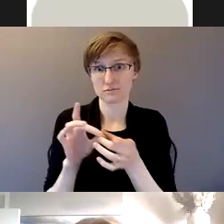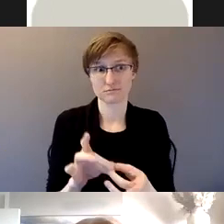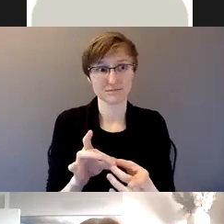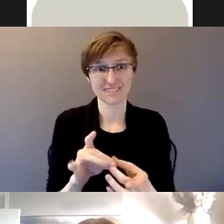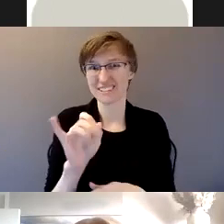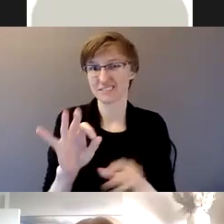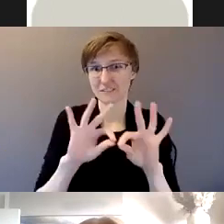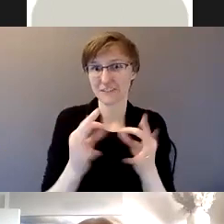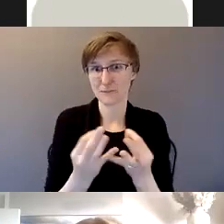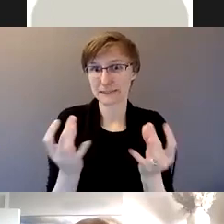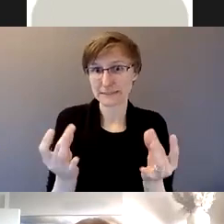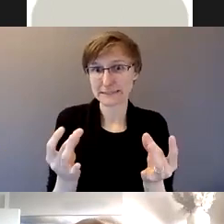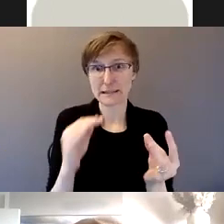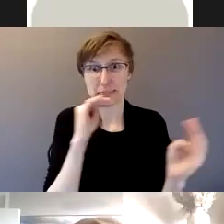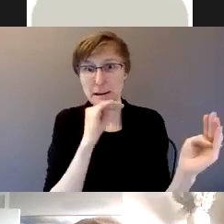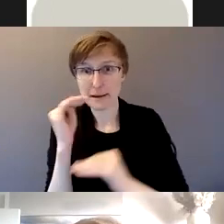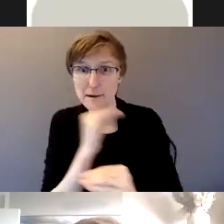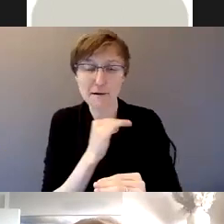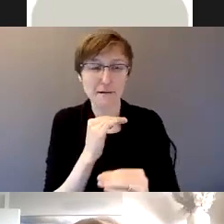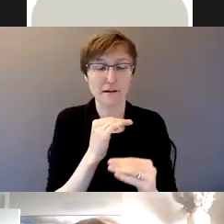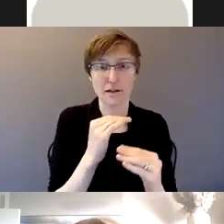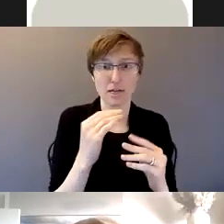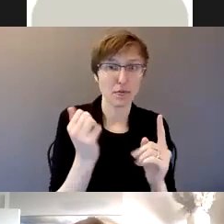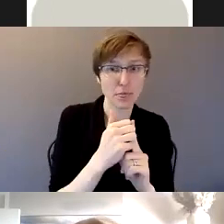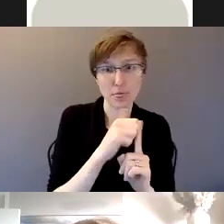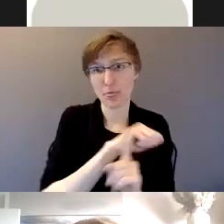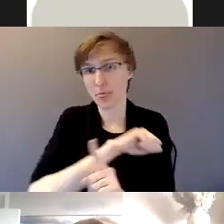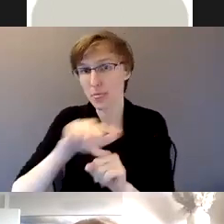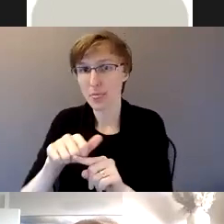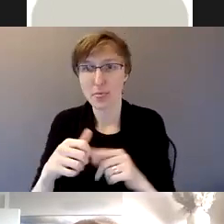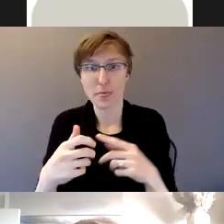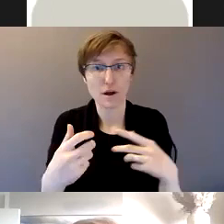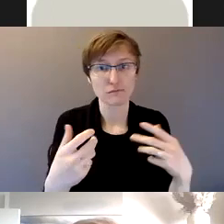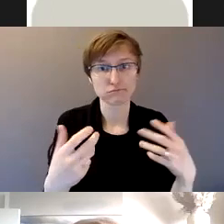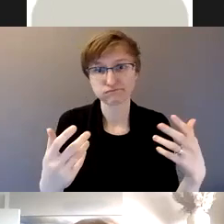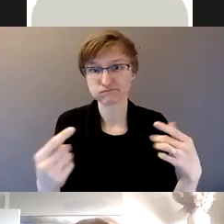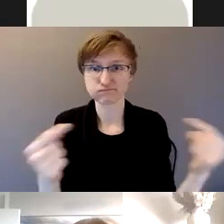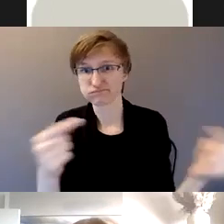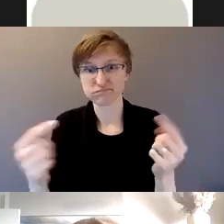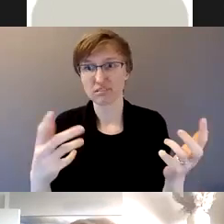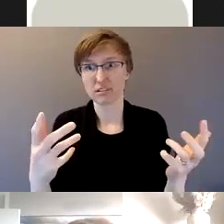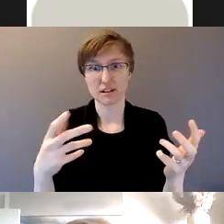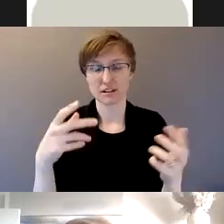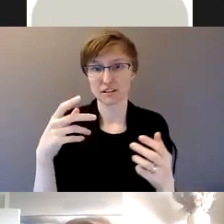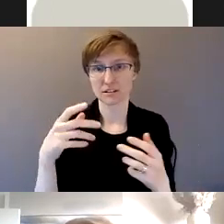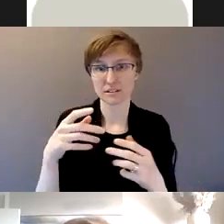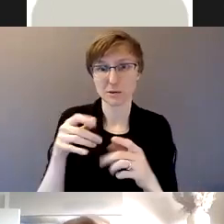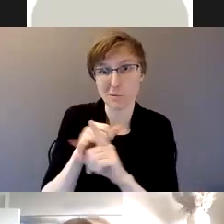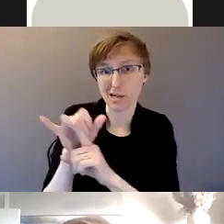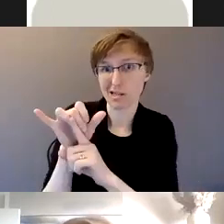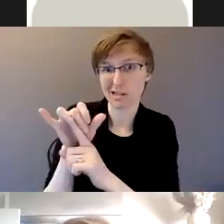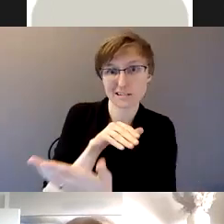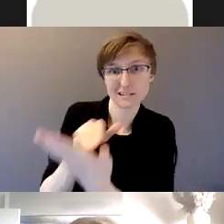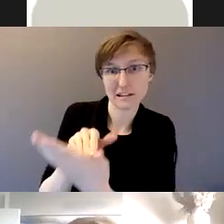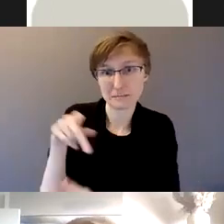dynamics, if there's lies, there's bullying against the POA, what would you do? How could you step in? And there's many different situations that people